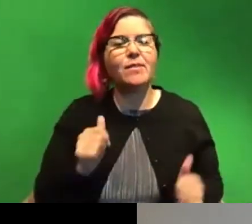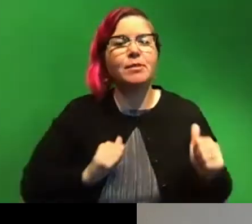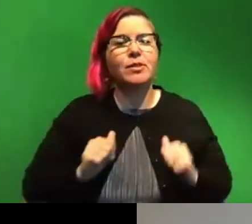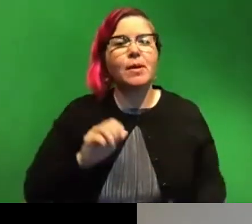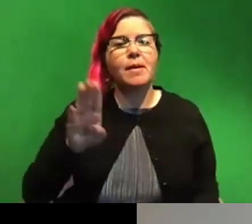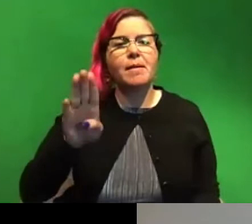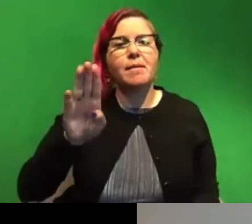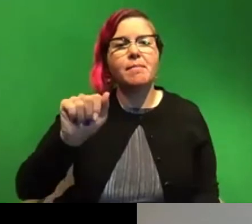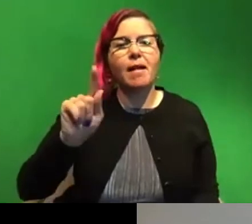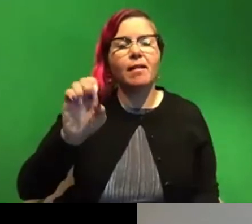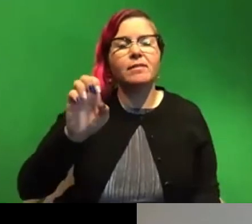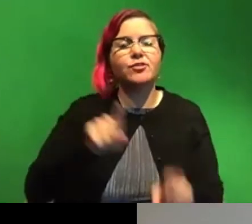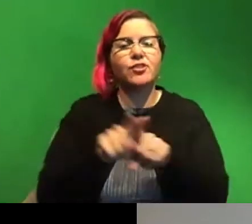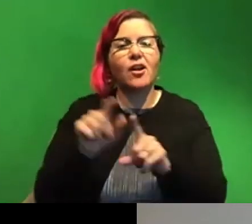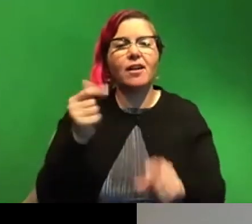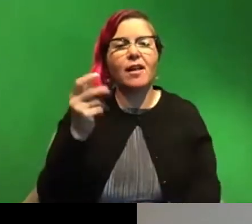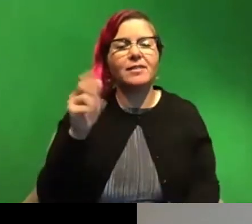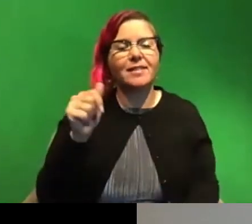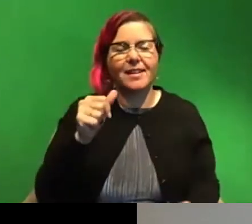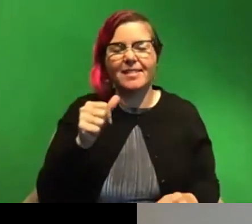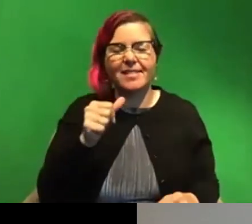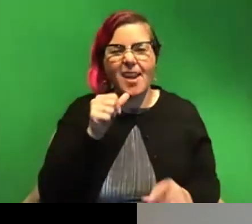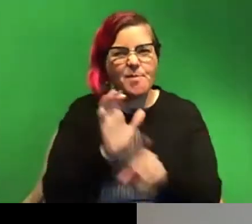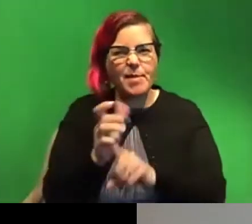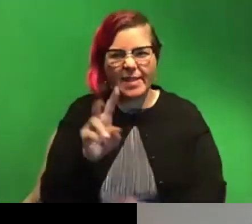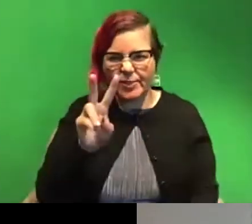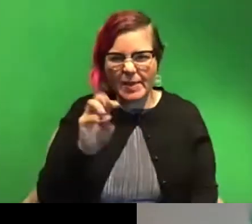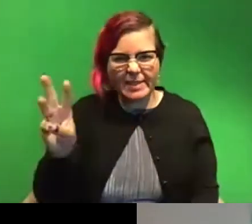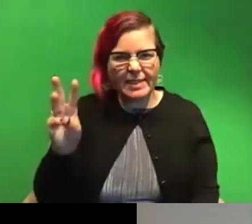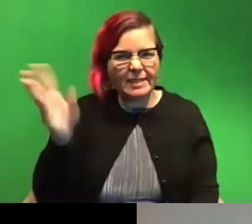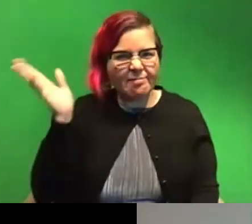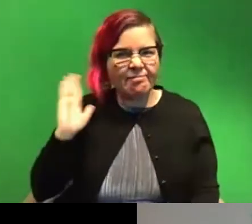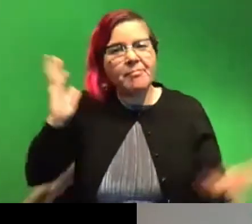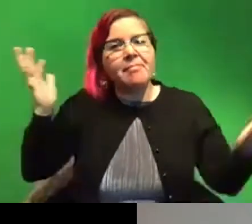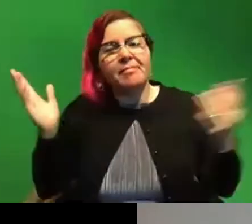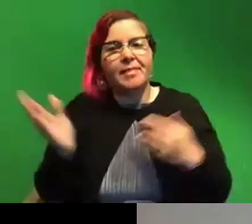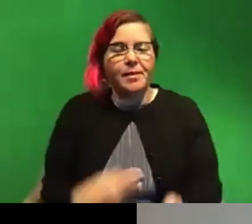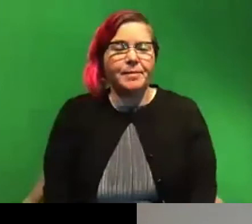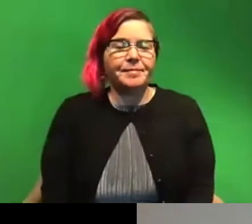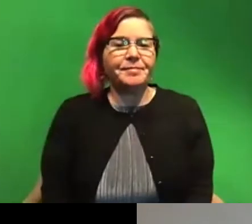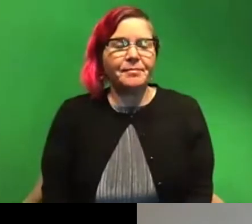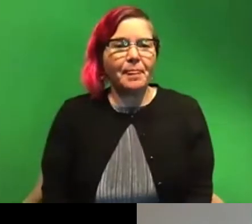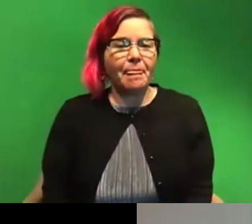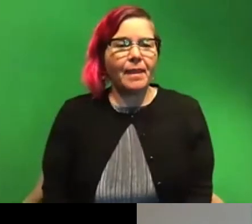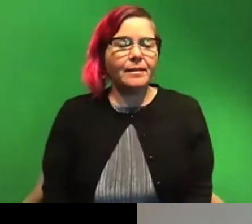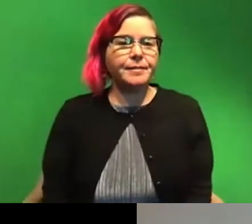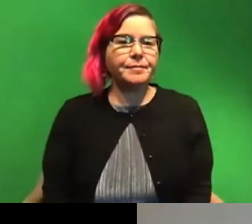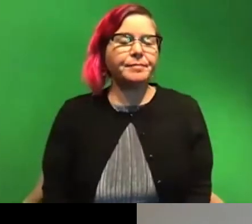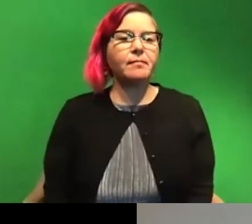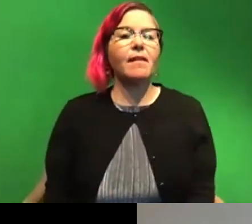Battlestar Galactica, which is not Yep. since I think 2006. But anyway, let's see. The next